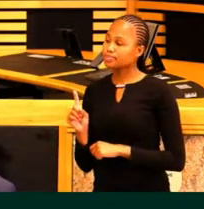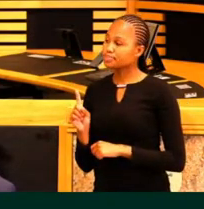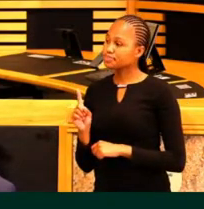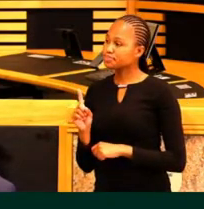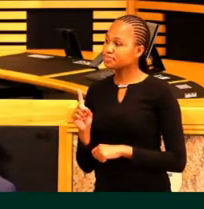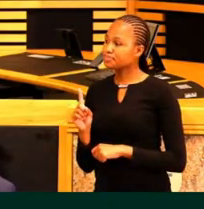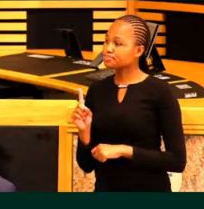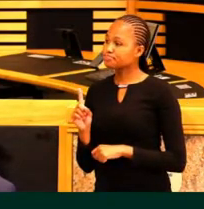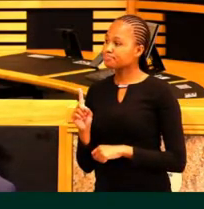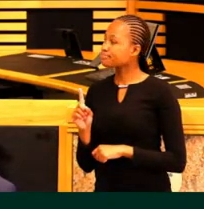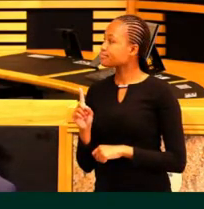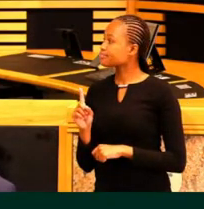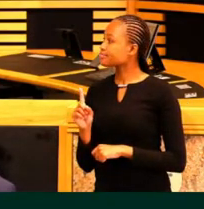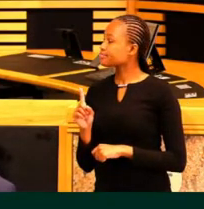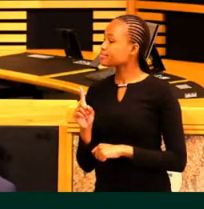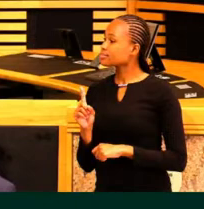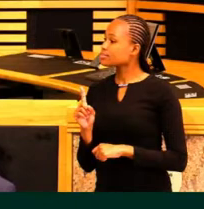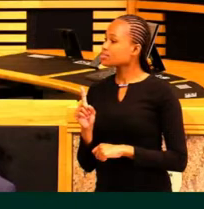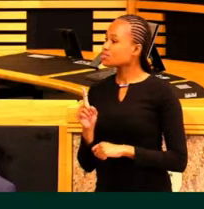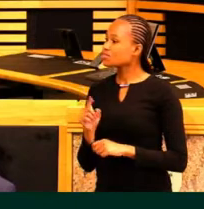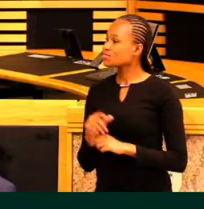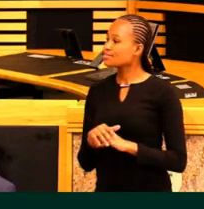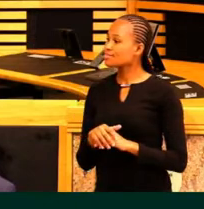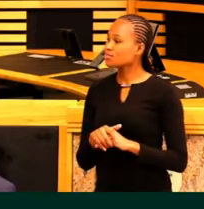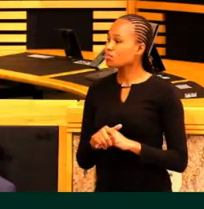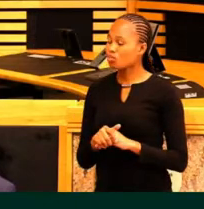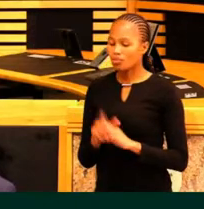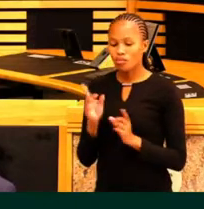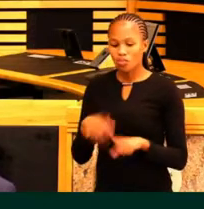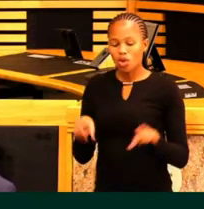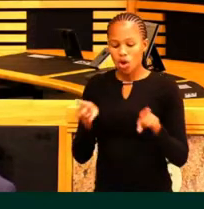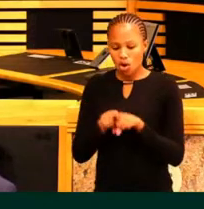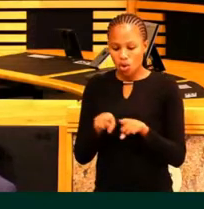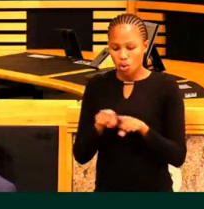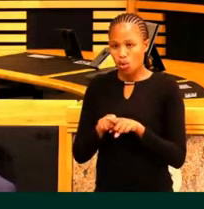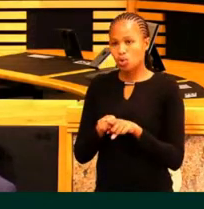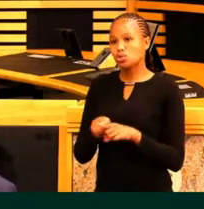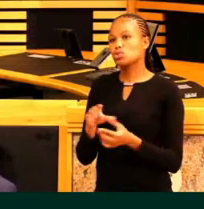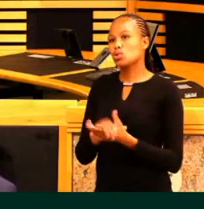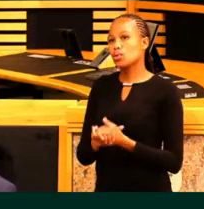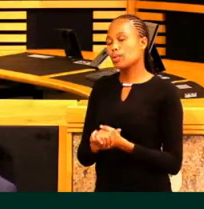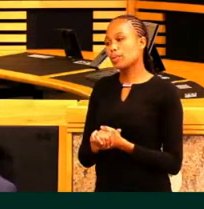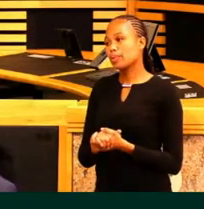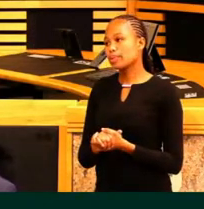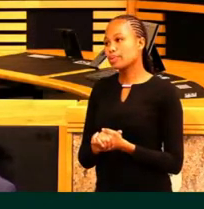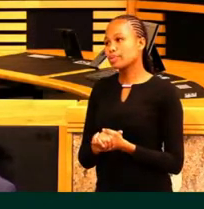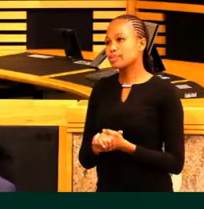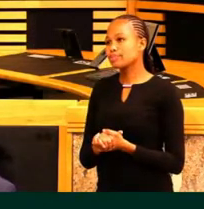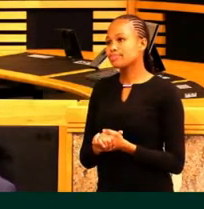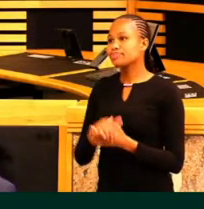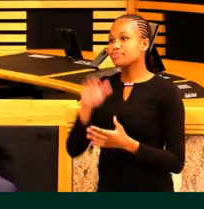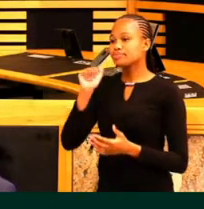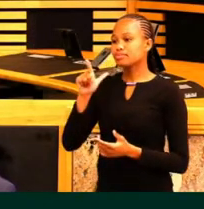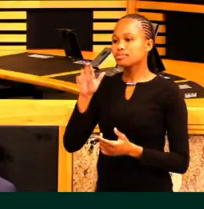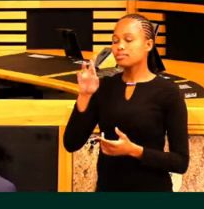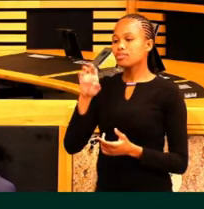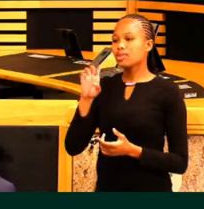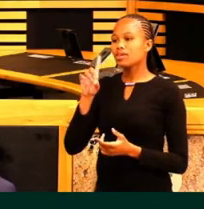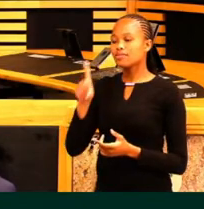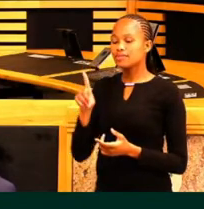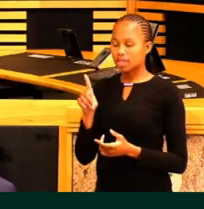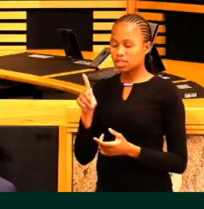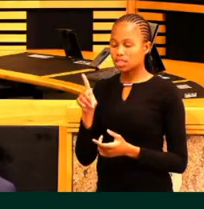and all the seconds another member and also as ASE Alfonso on agenda